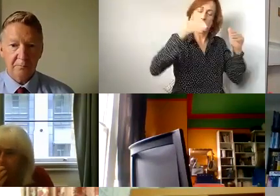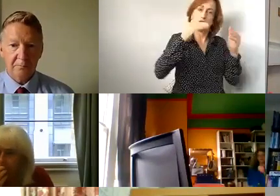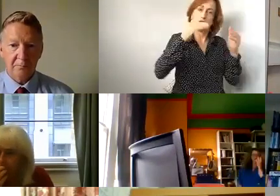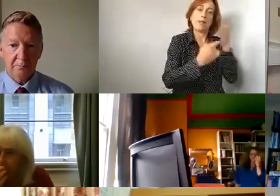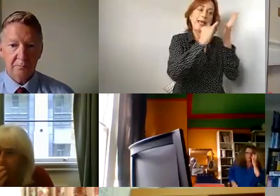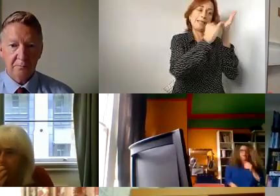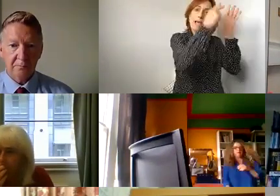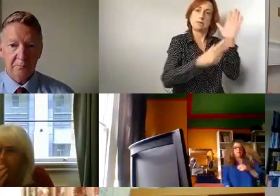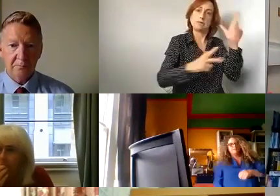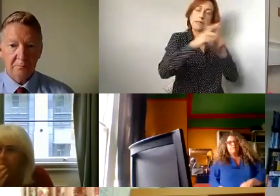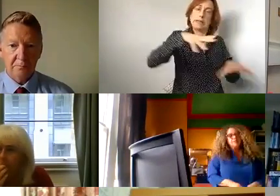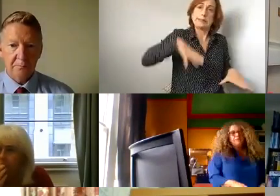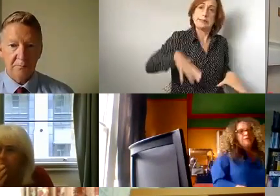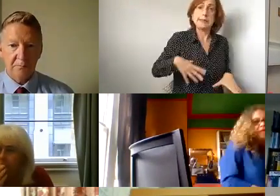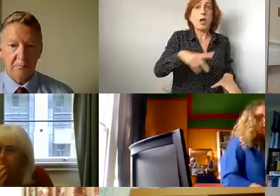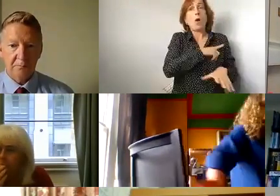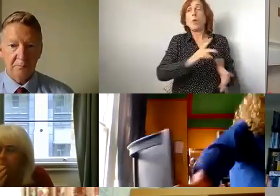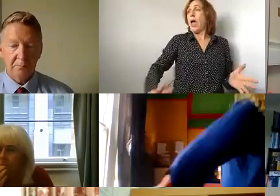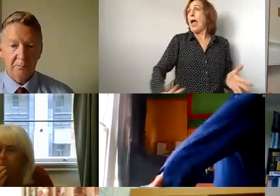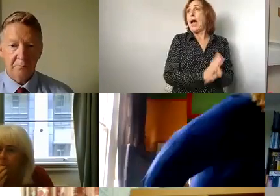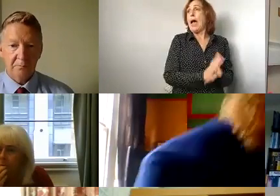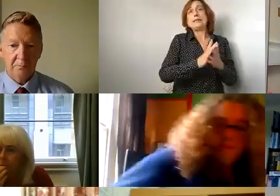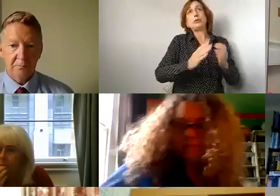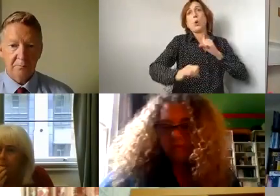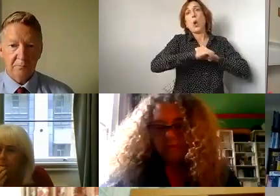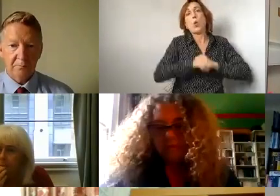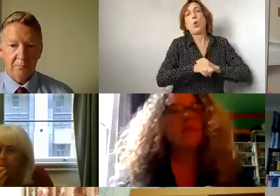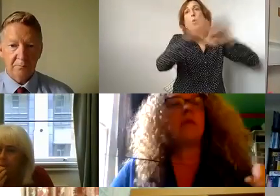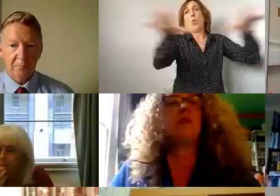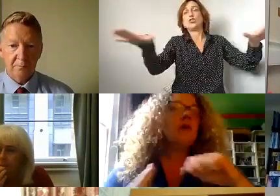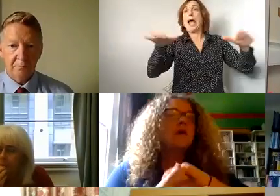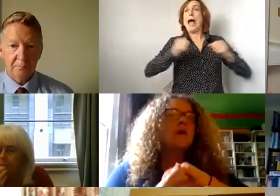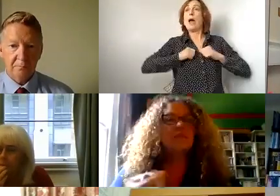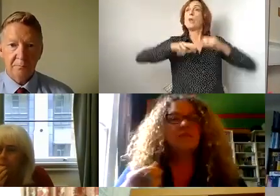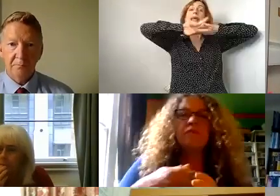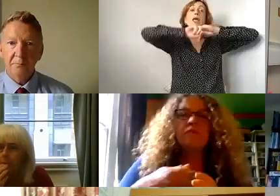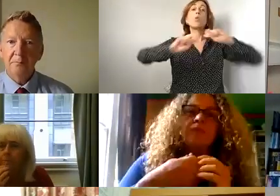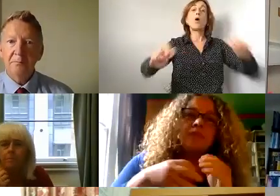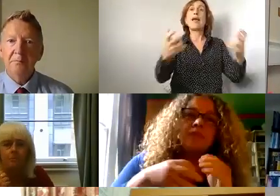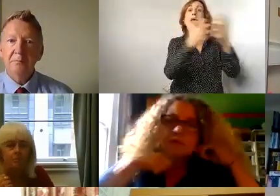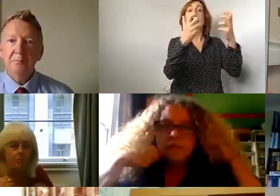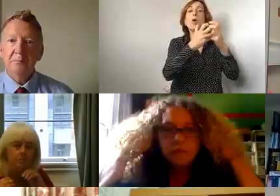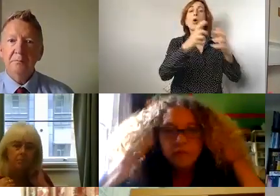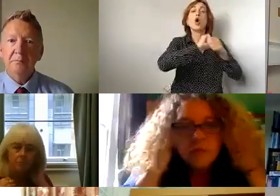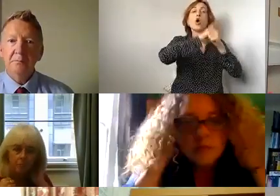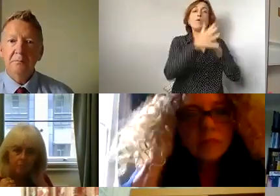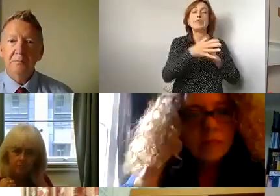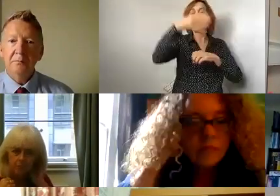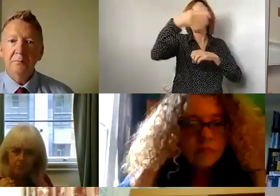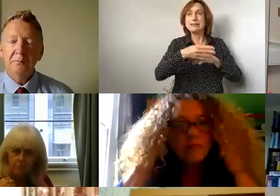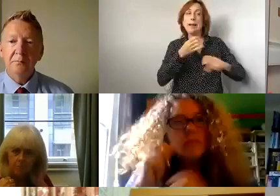we're delighted to launch our inquiry into the impact that COVID-19 has had on children and young people with